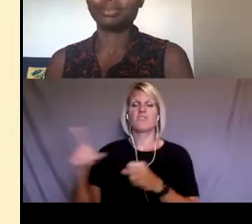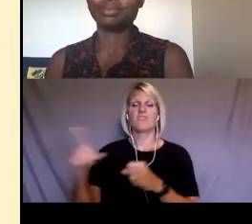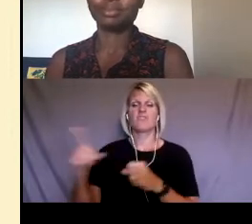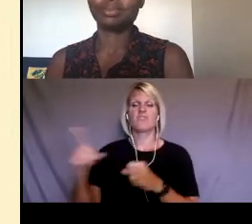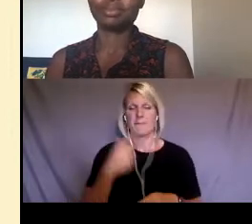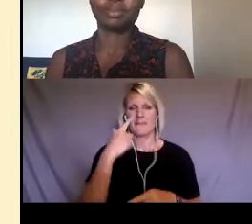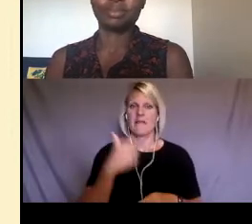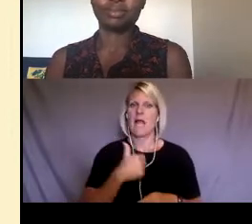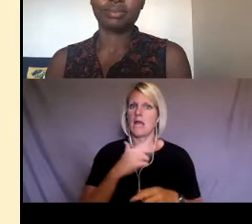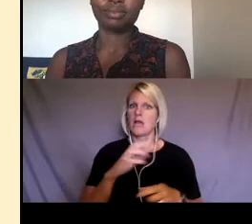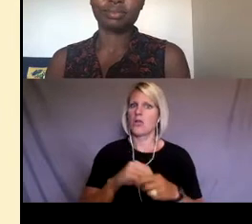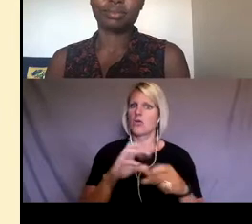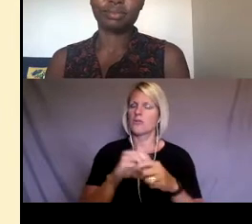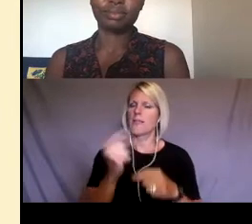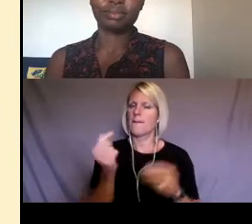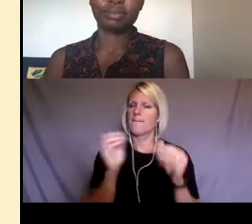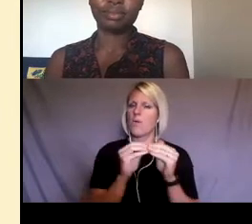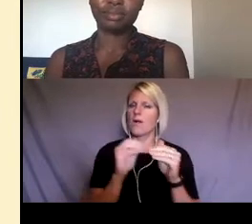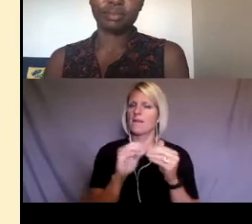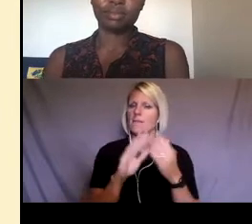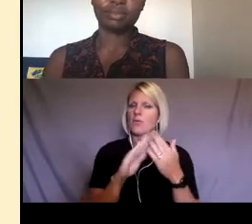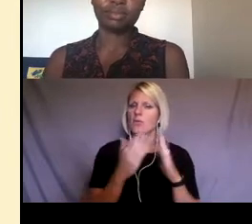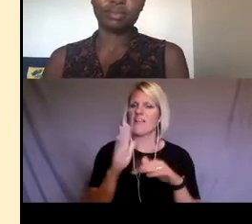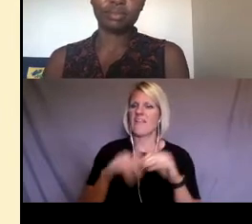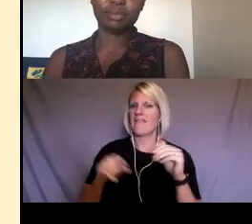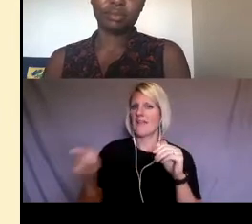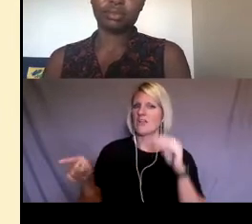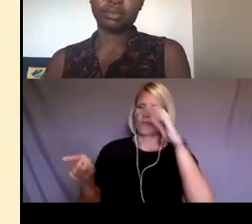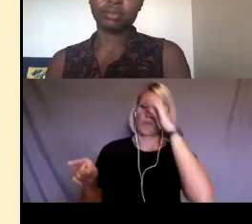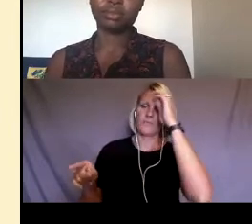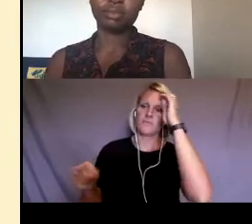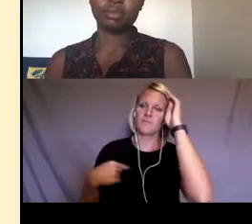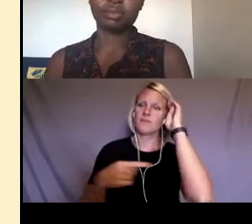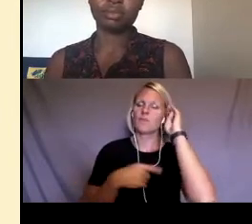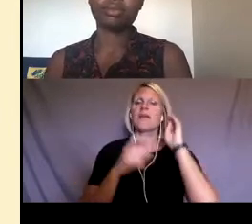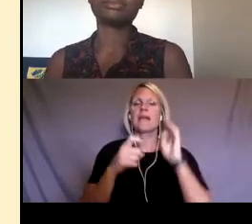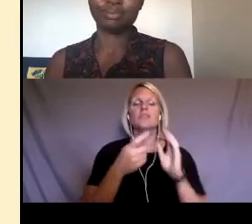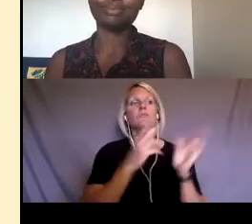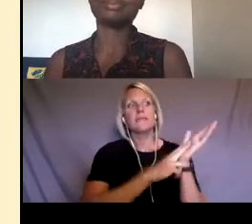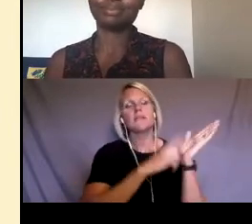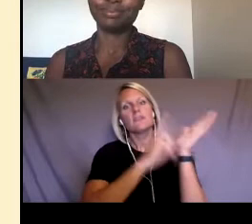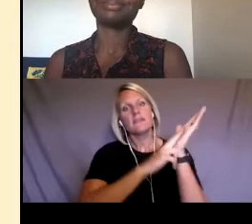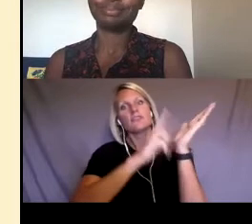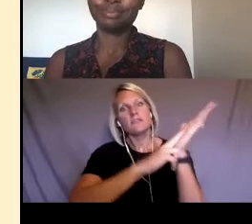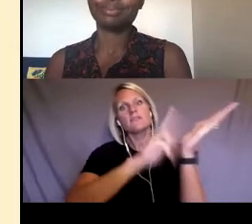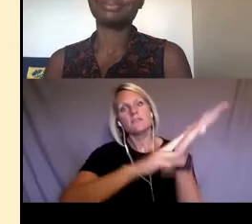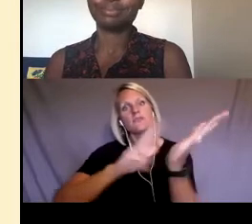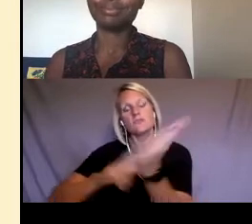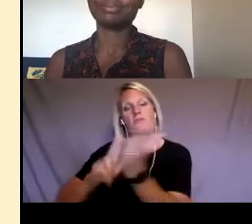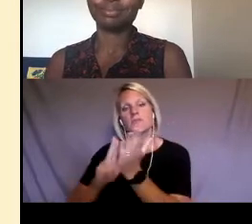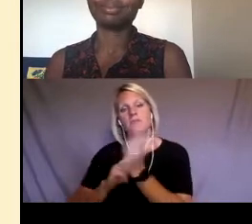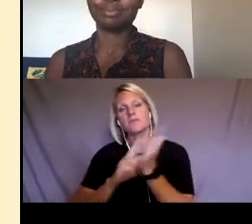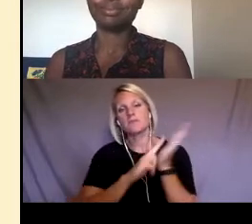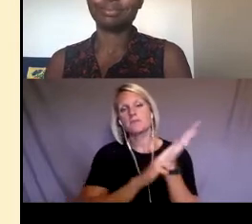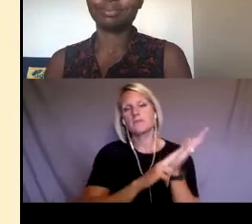I engage a little bit more in the community than they do. And we had to go around and get signatures. And so I even